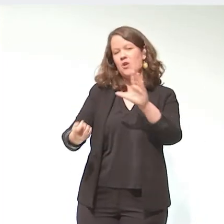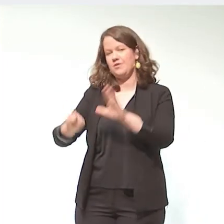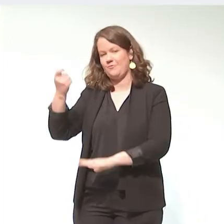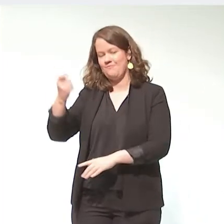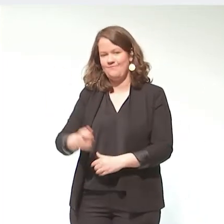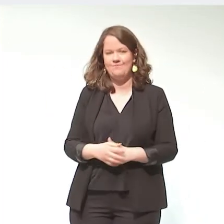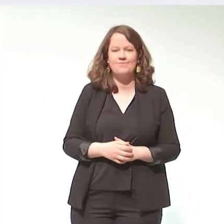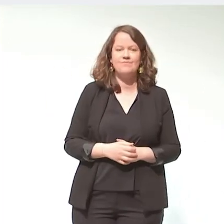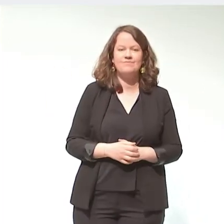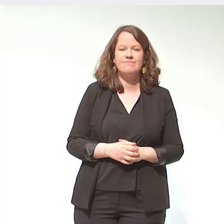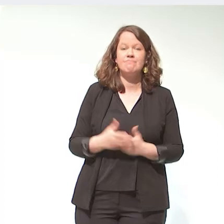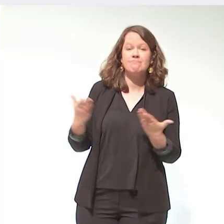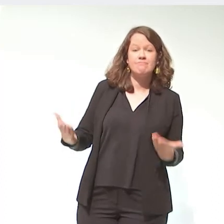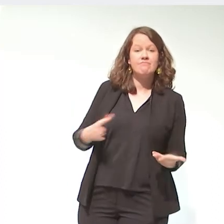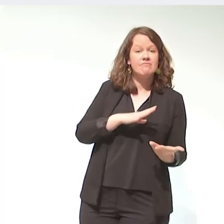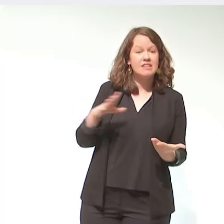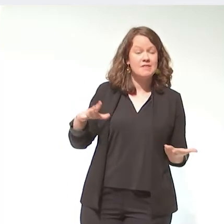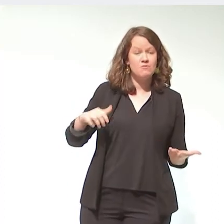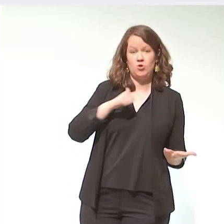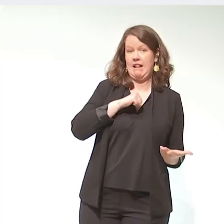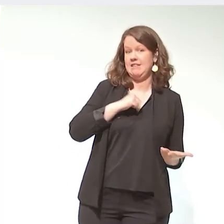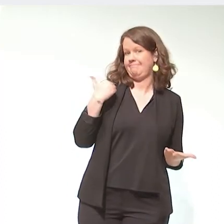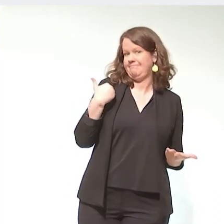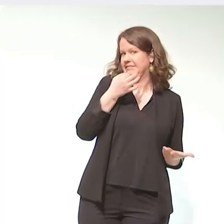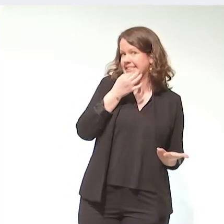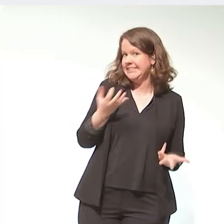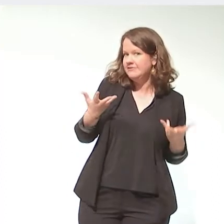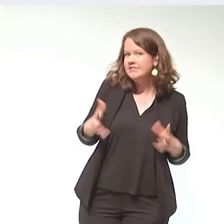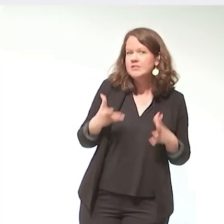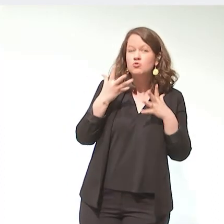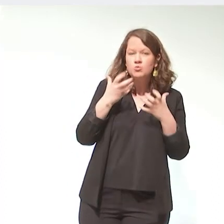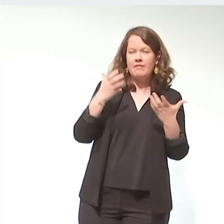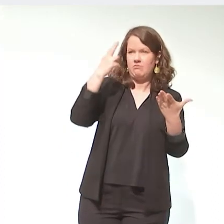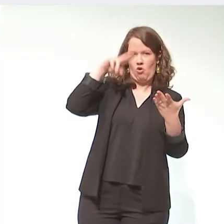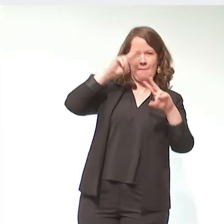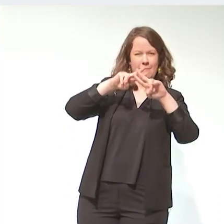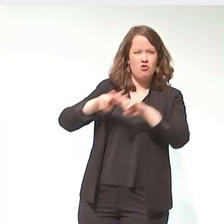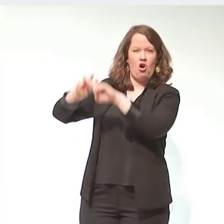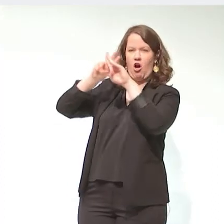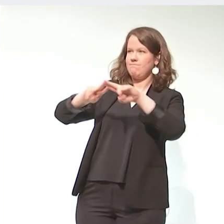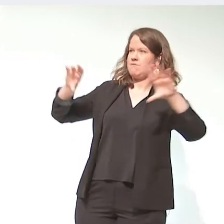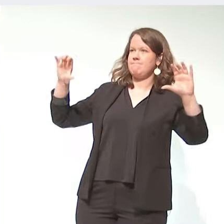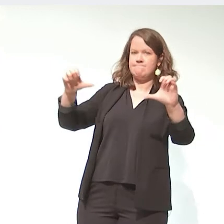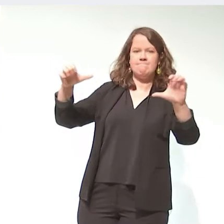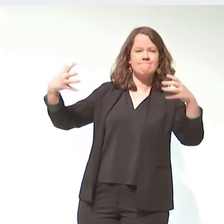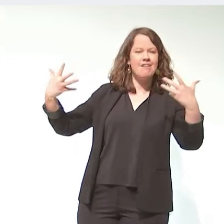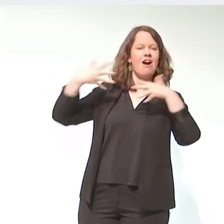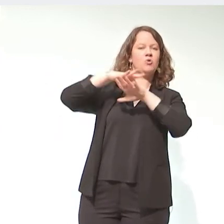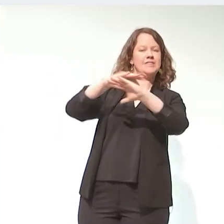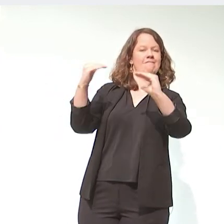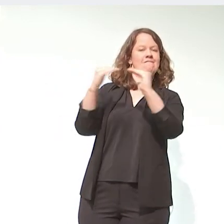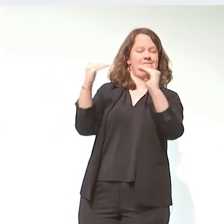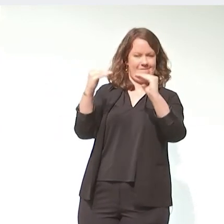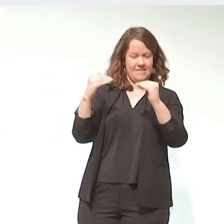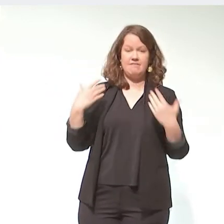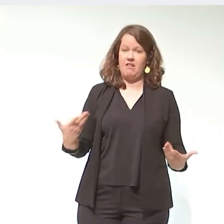education. And as Sophie Cluzel was saying, the goal is to build an ever more inclusive